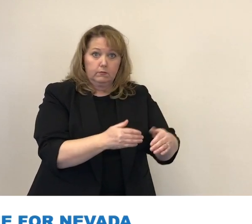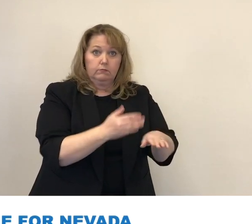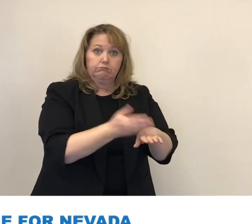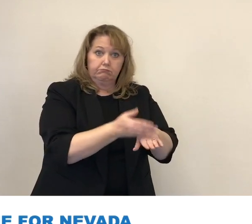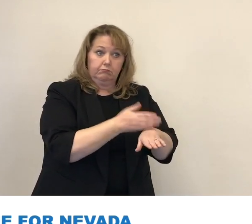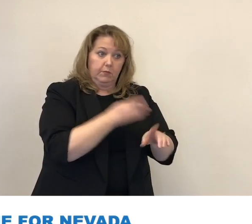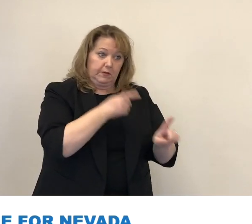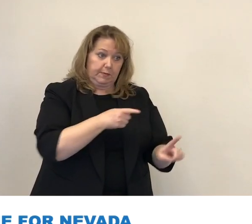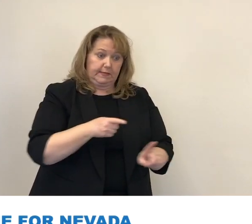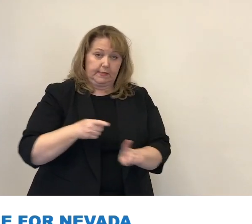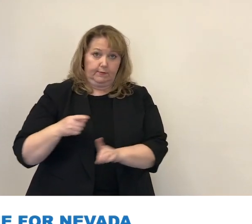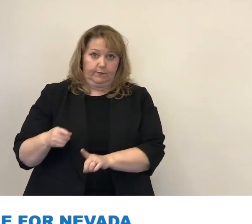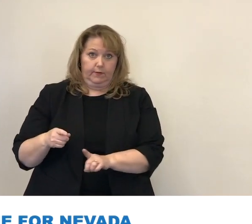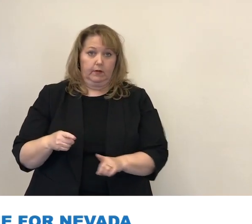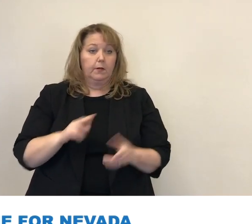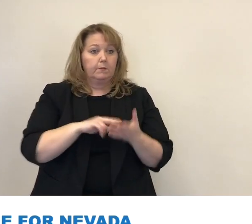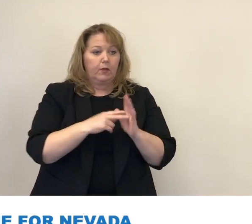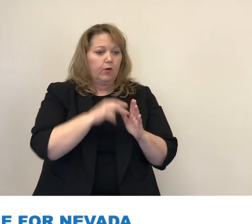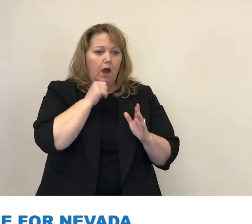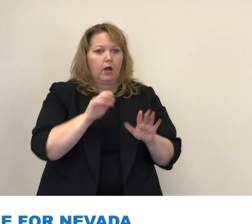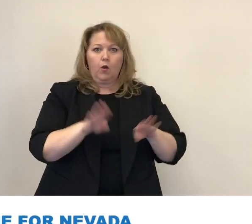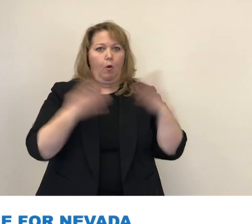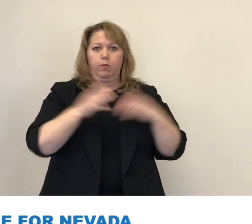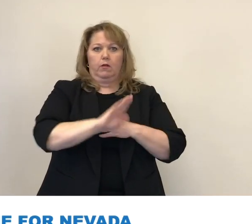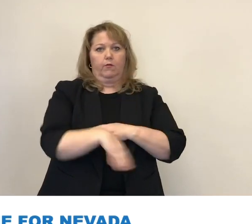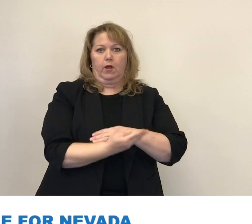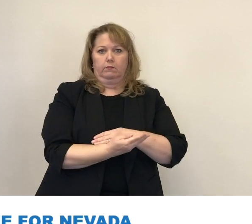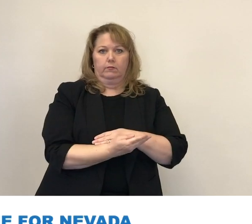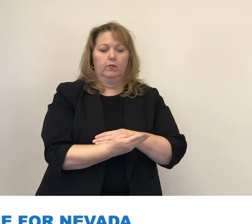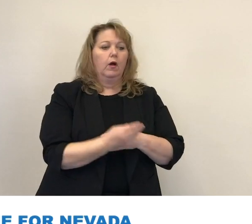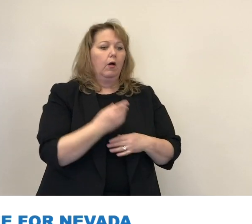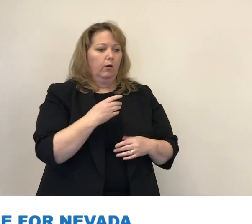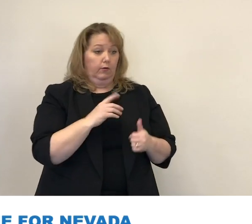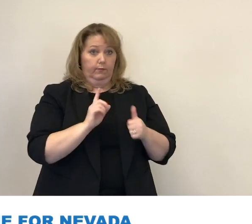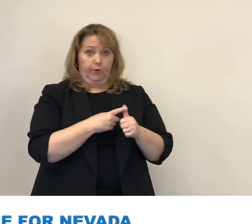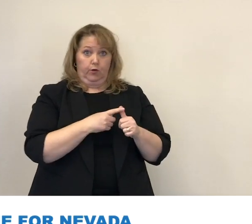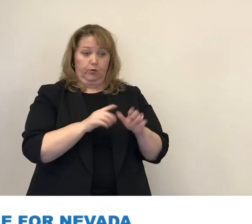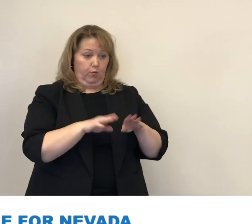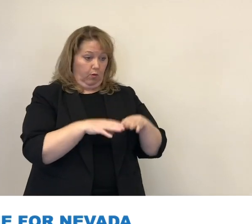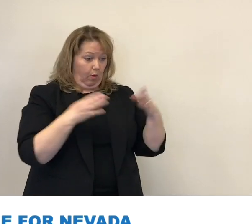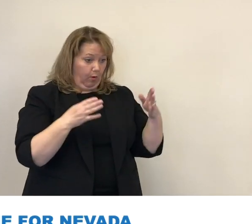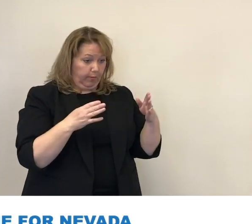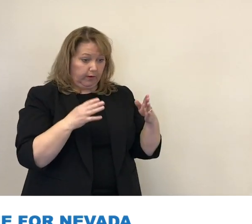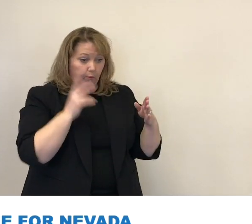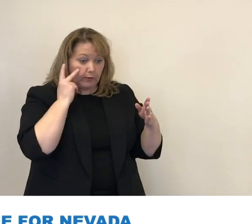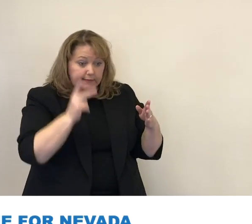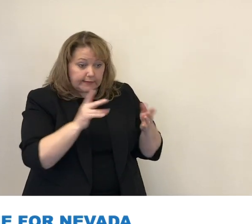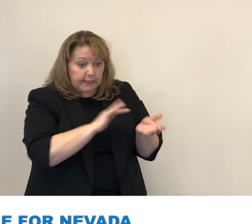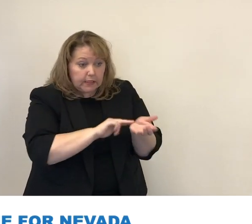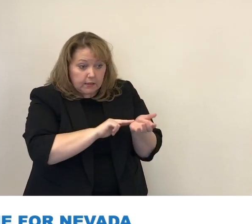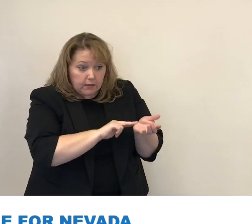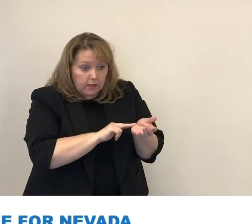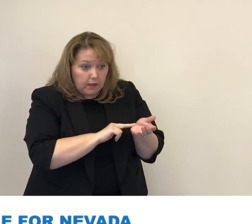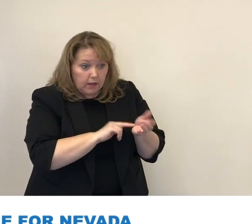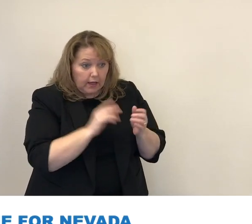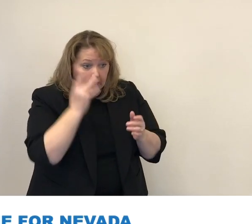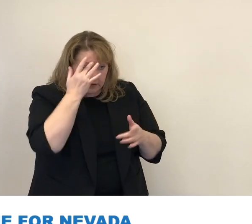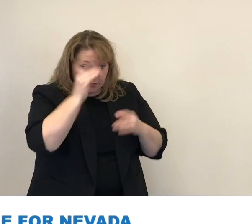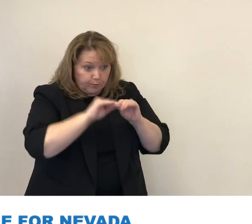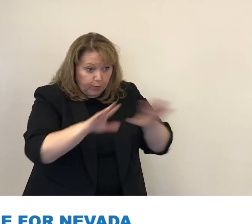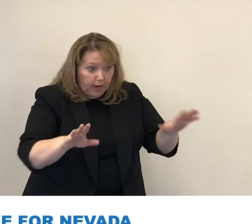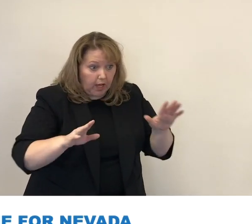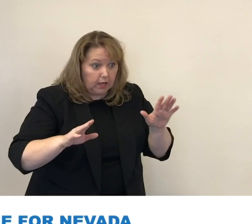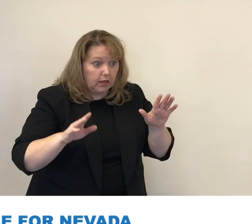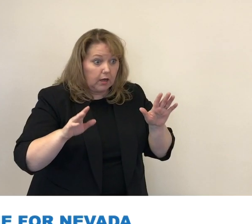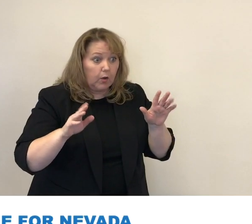on modeling and projections, health risk assessments, review of testing capacity, and more. It's